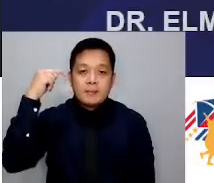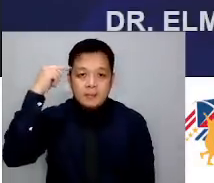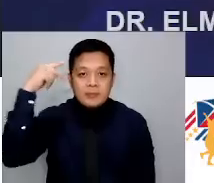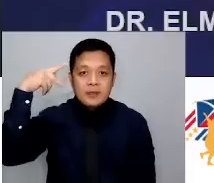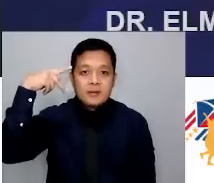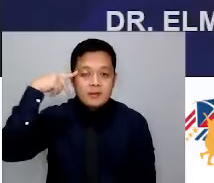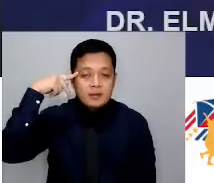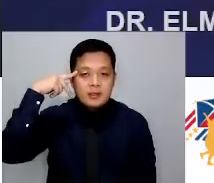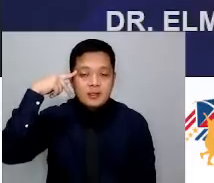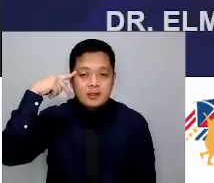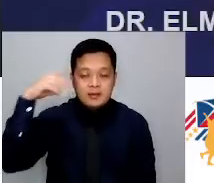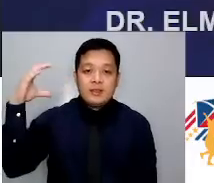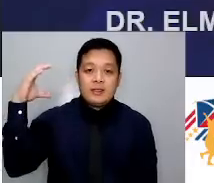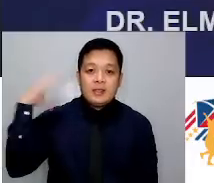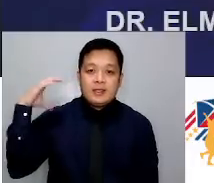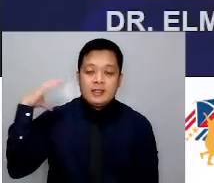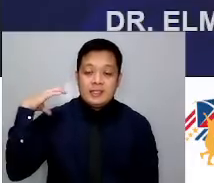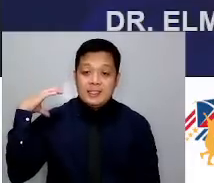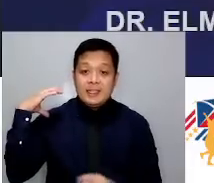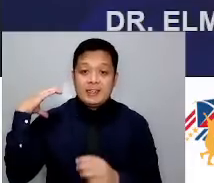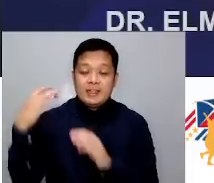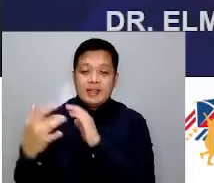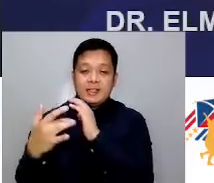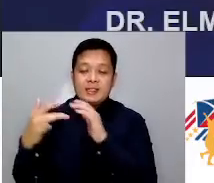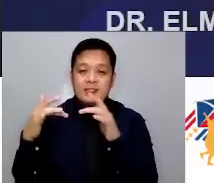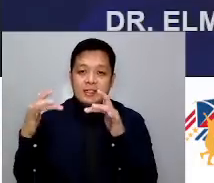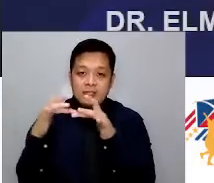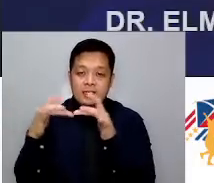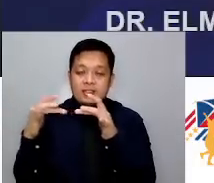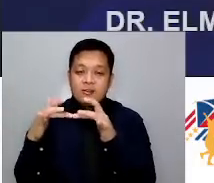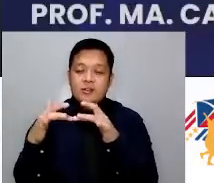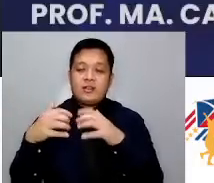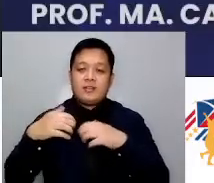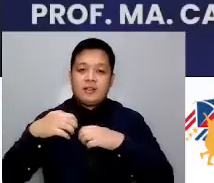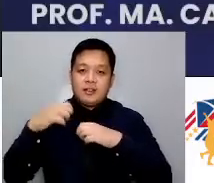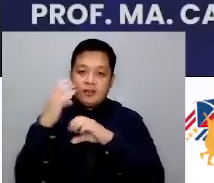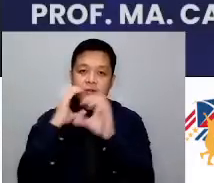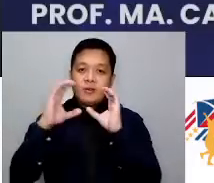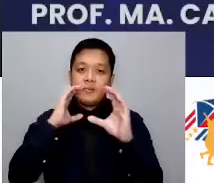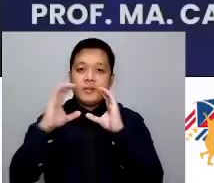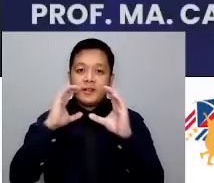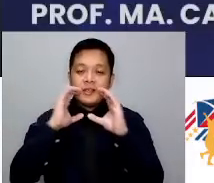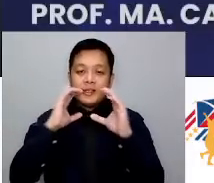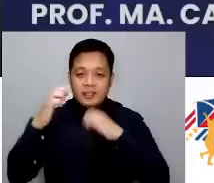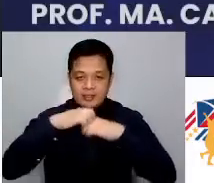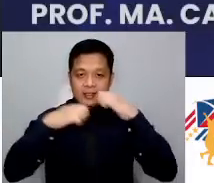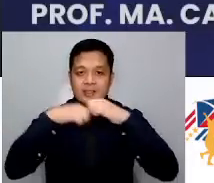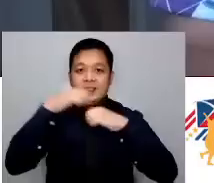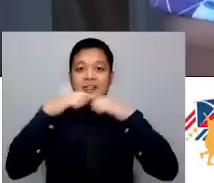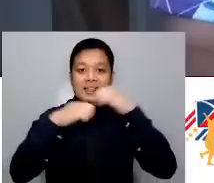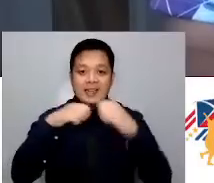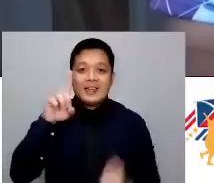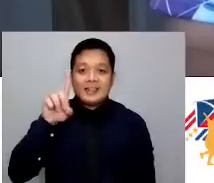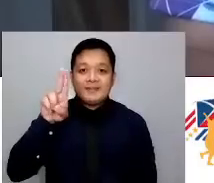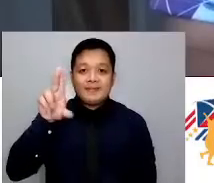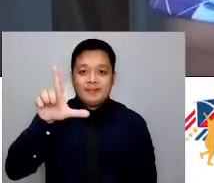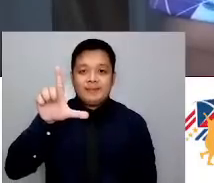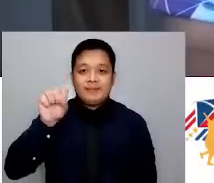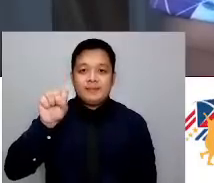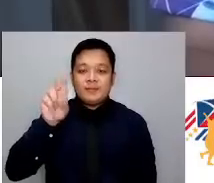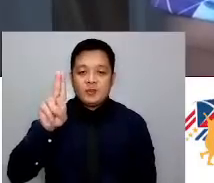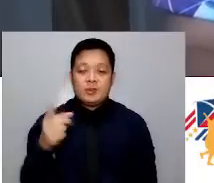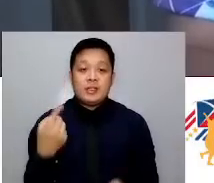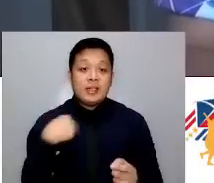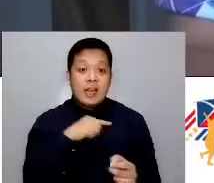Department of Electronics and Communication Engineering, De La Salle University. This year, we are adding one category to